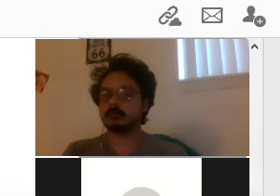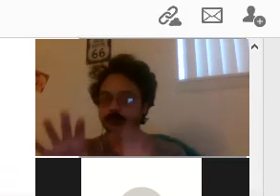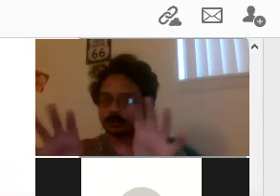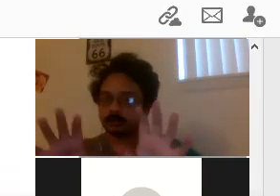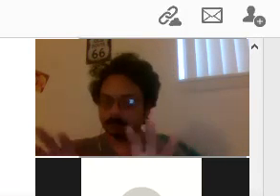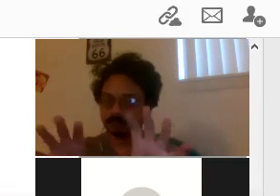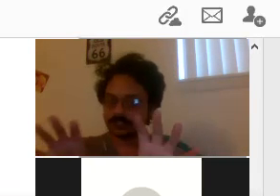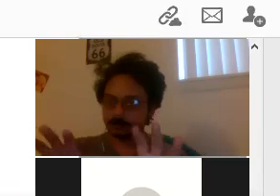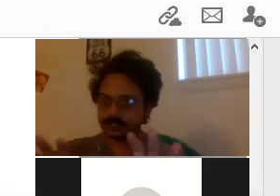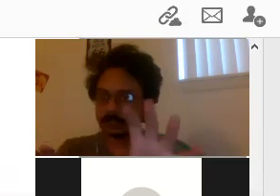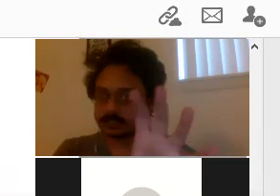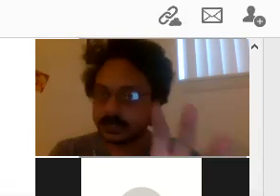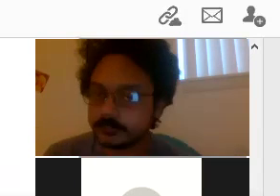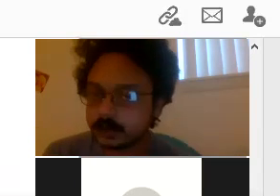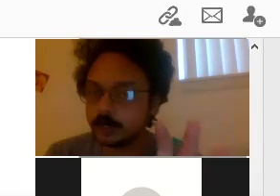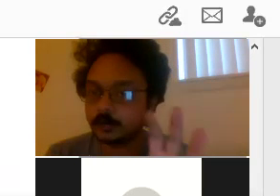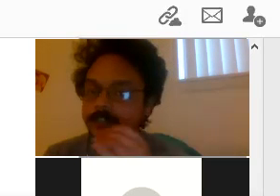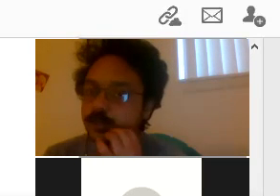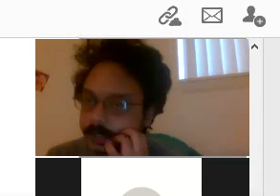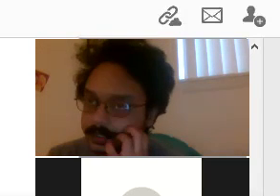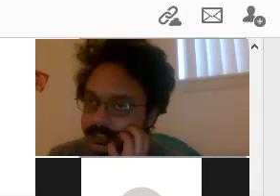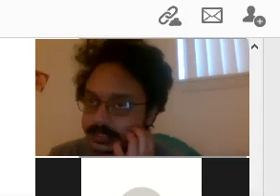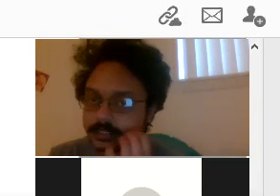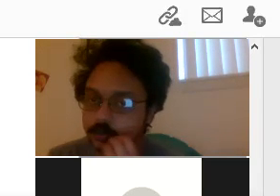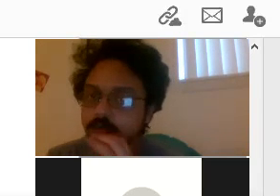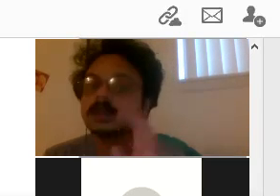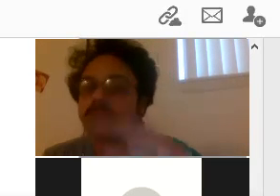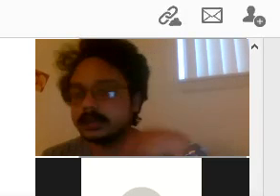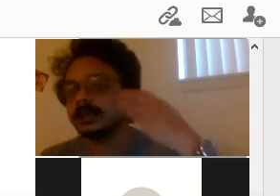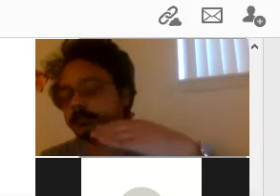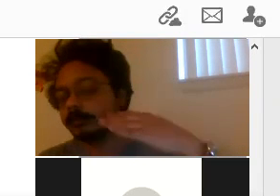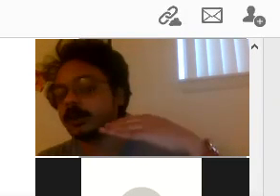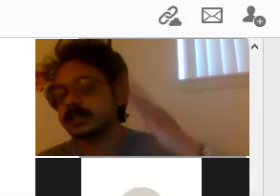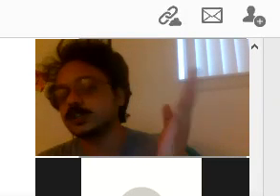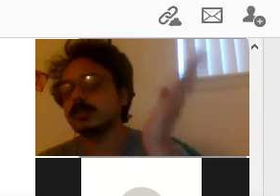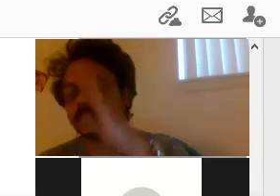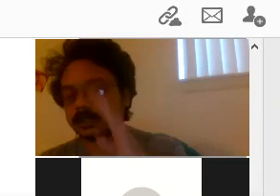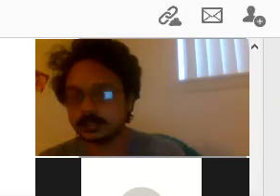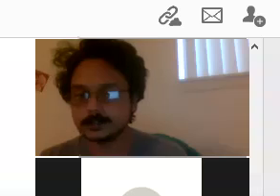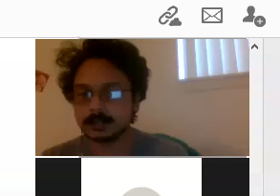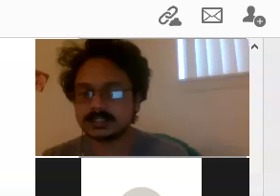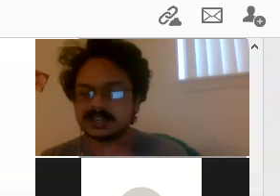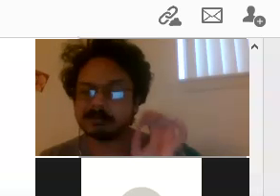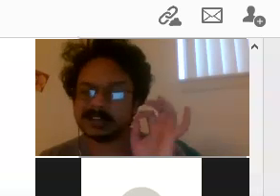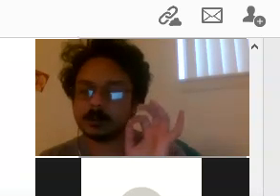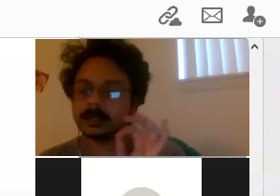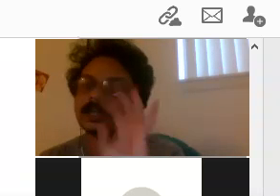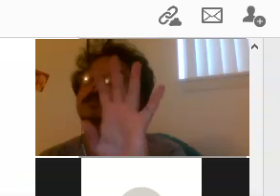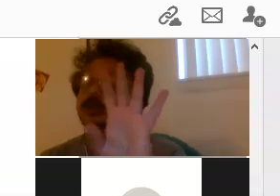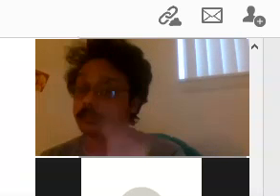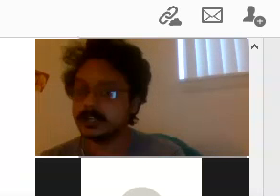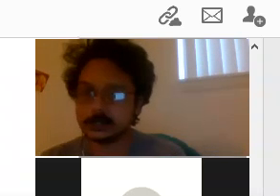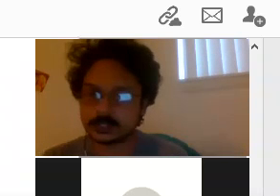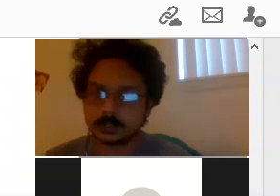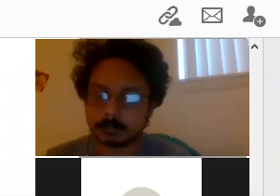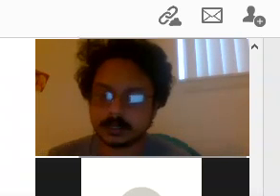general, for simplicity's sake, we are going to assume that these things are true. And then because assuming the other things makes it a bit complicated,